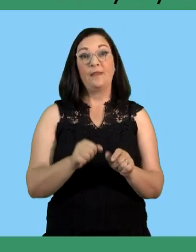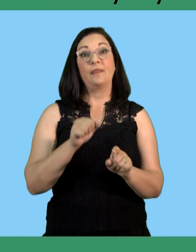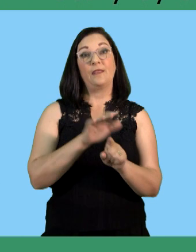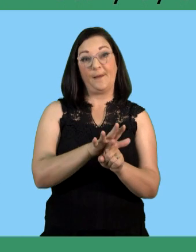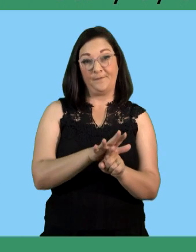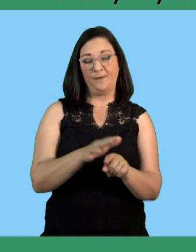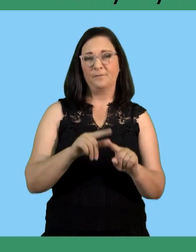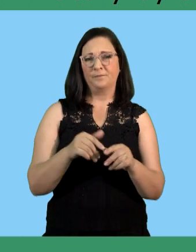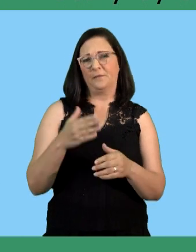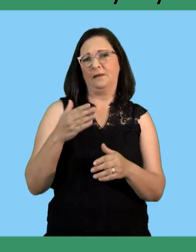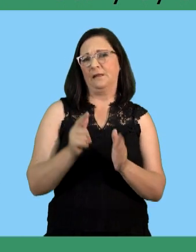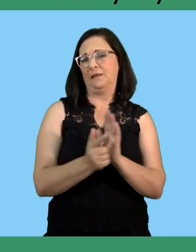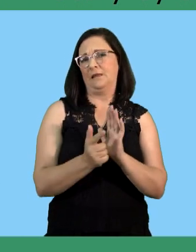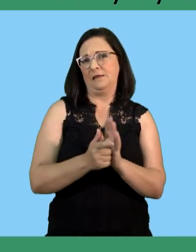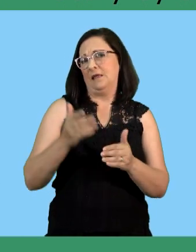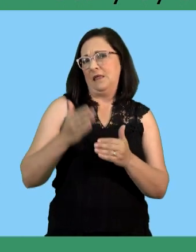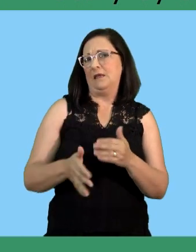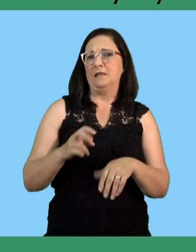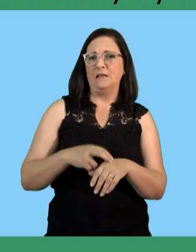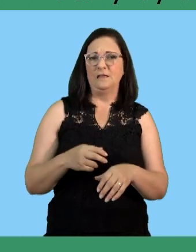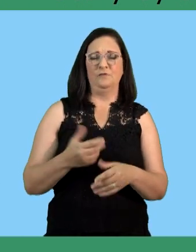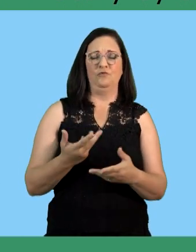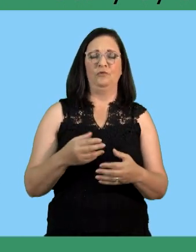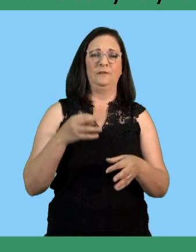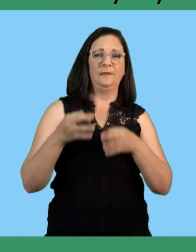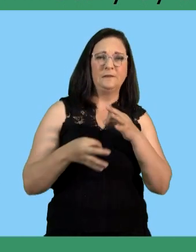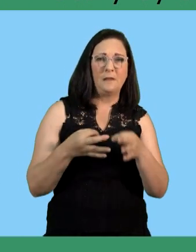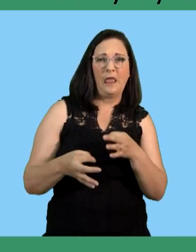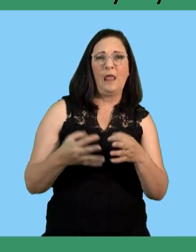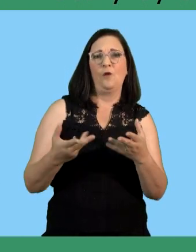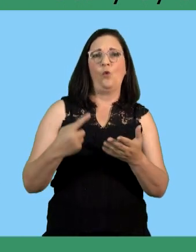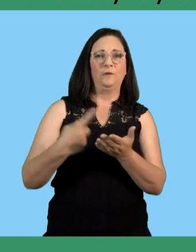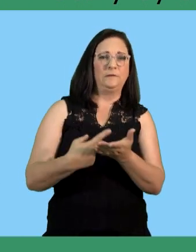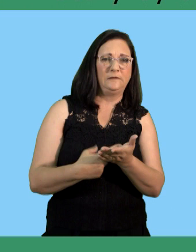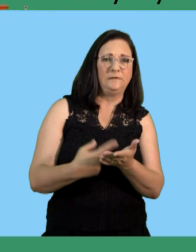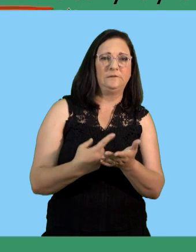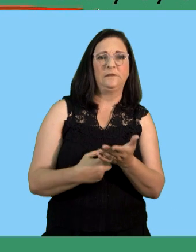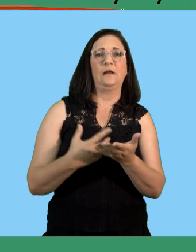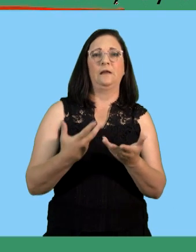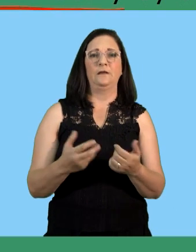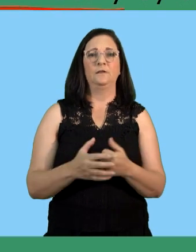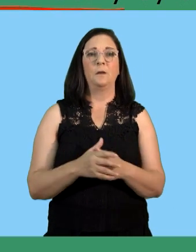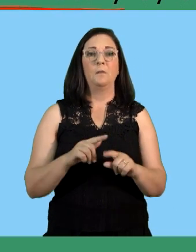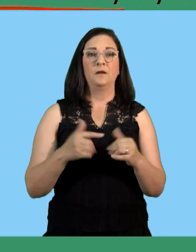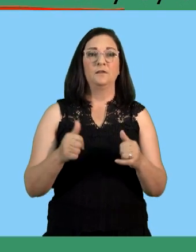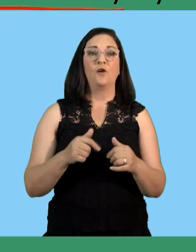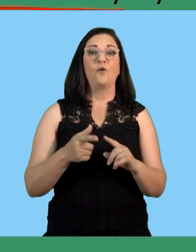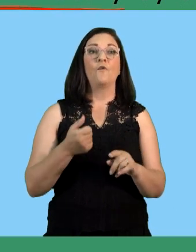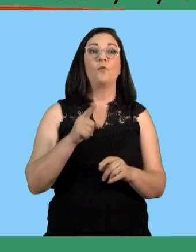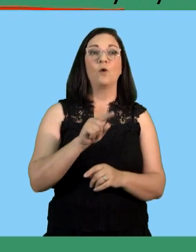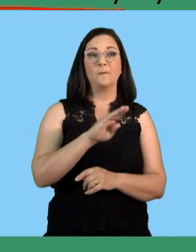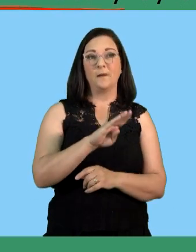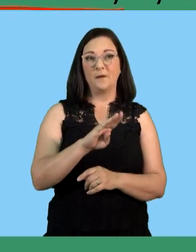lesson, again, you should be able to outline or explain or discuss the actions that are regarded as discriminatory by